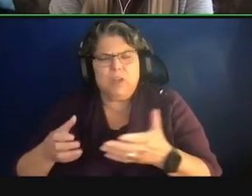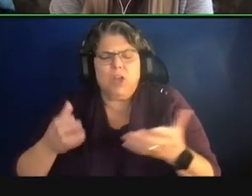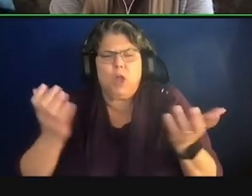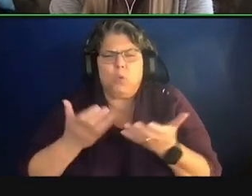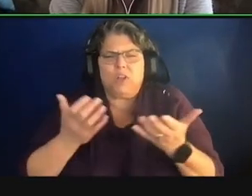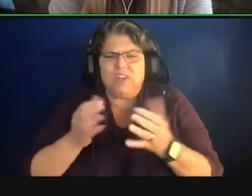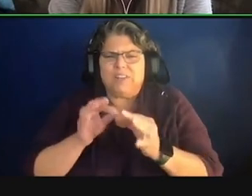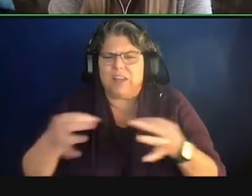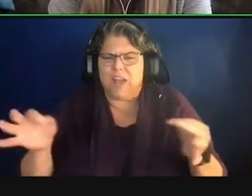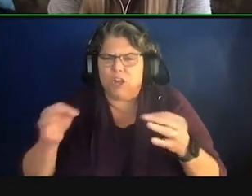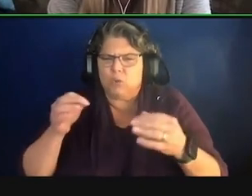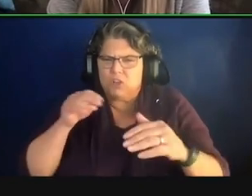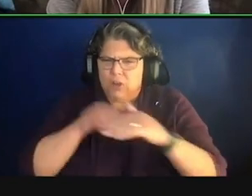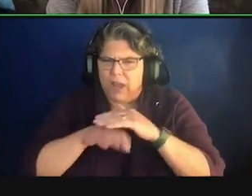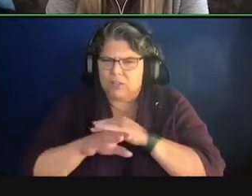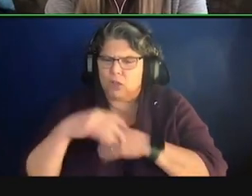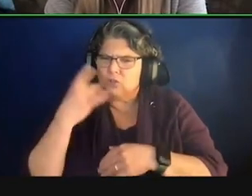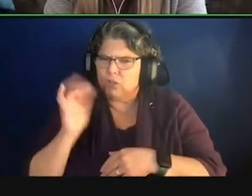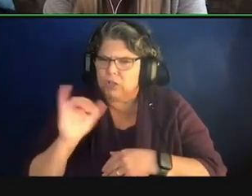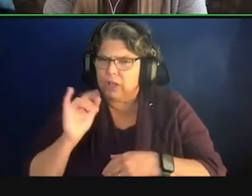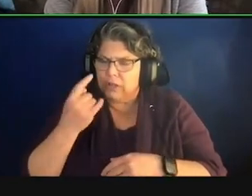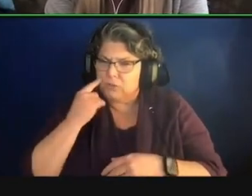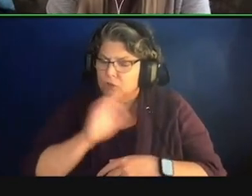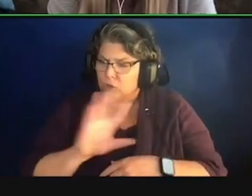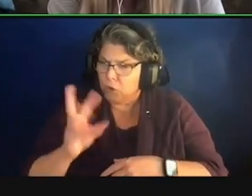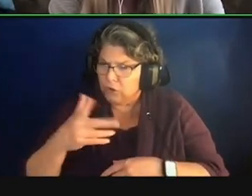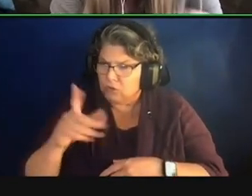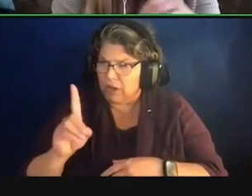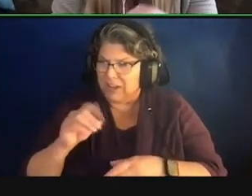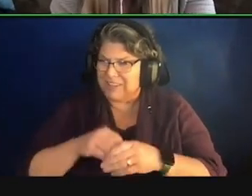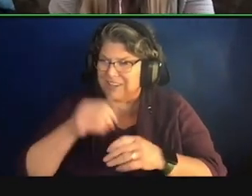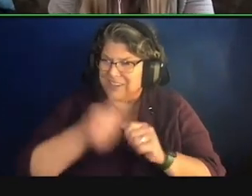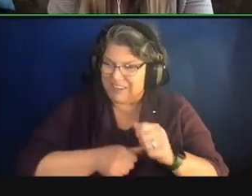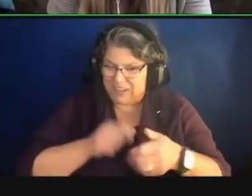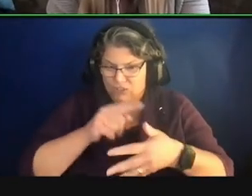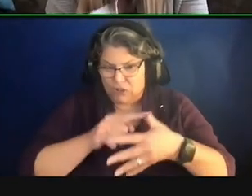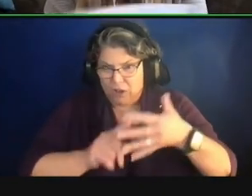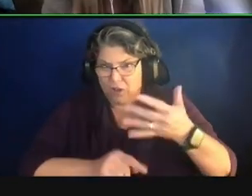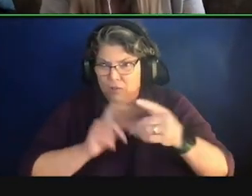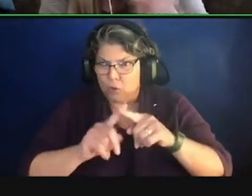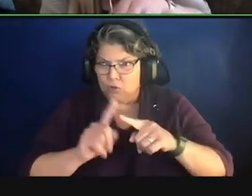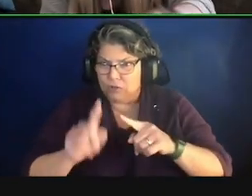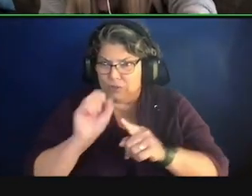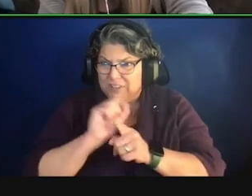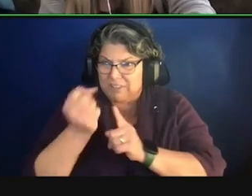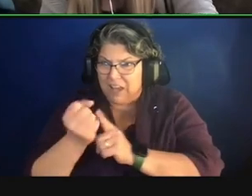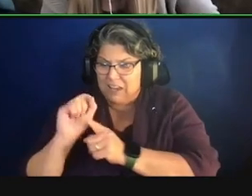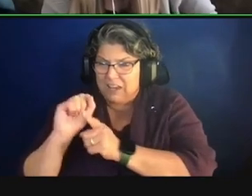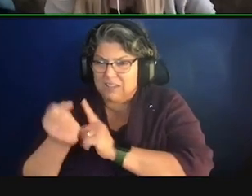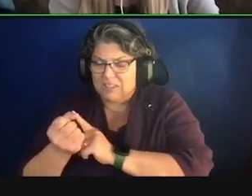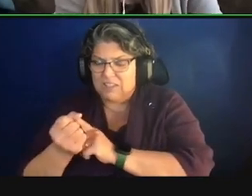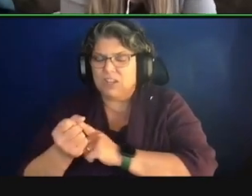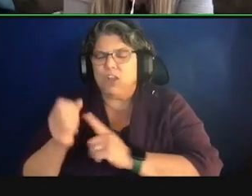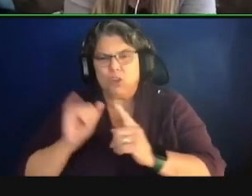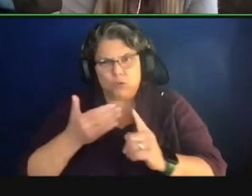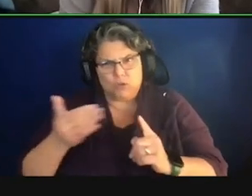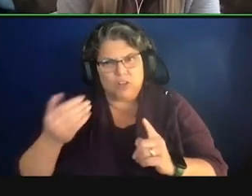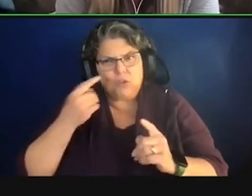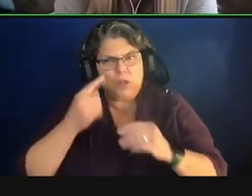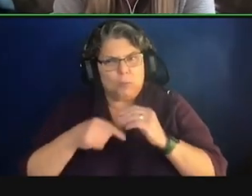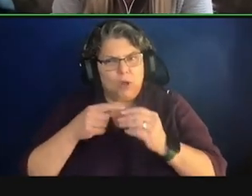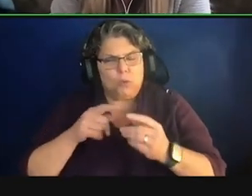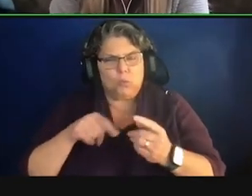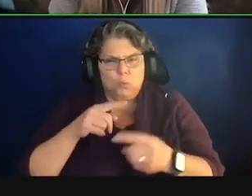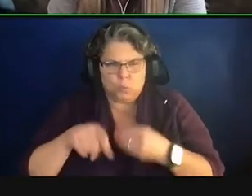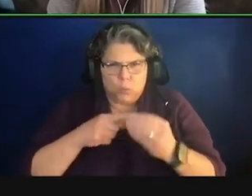your student in each setting that's being considered? These are things to keep in mind when you're going through the IEP development process.